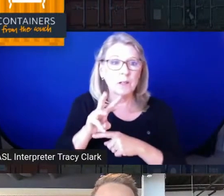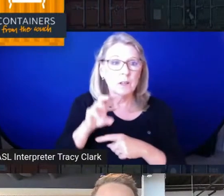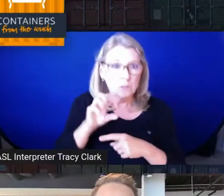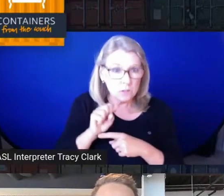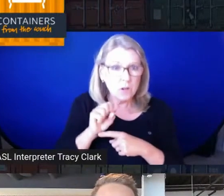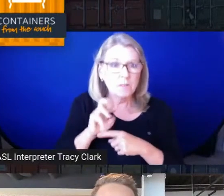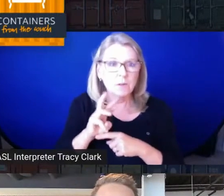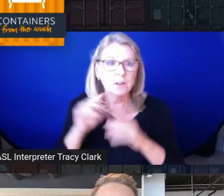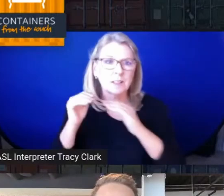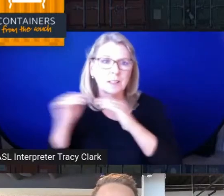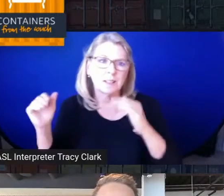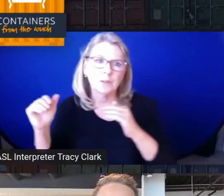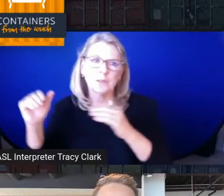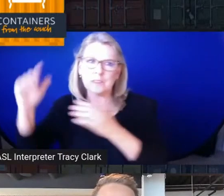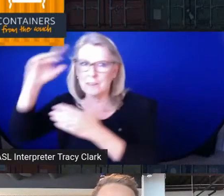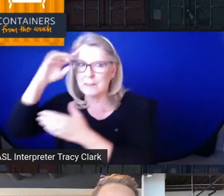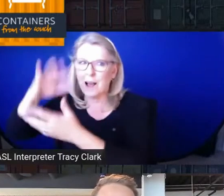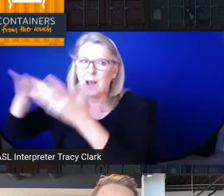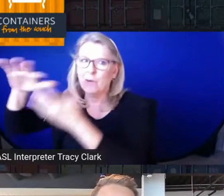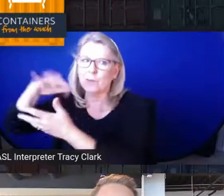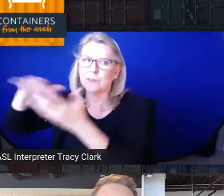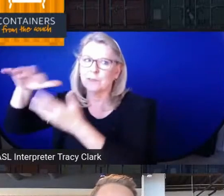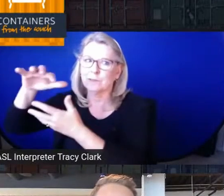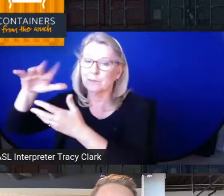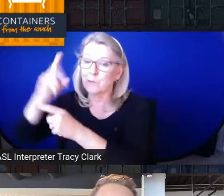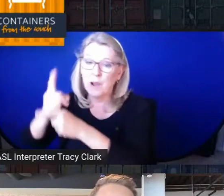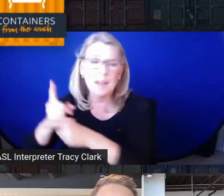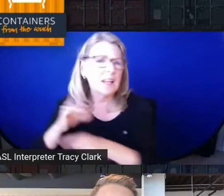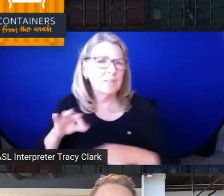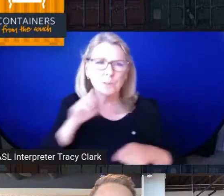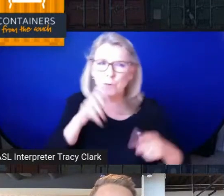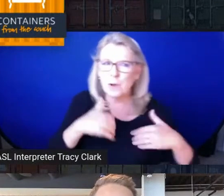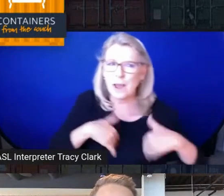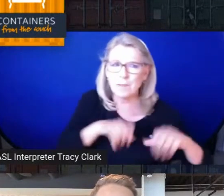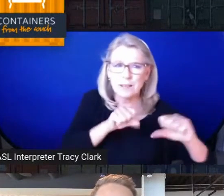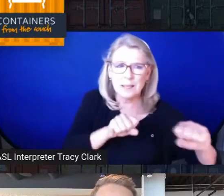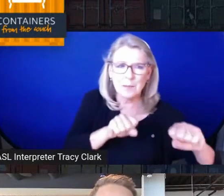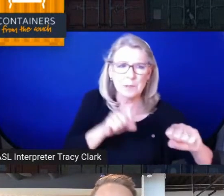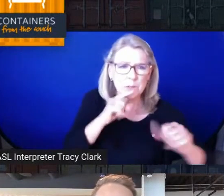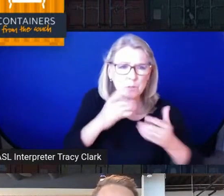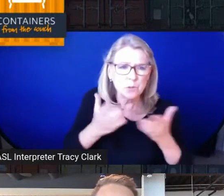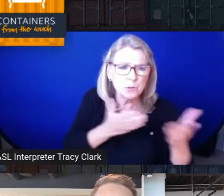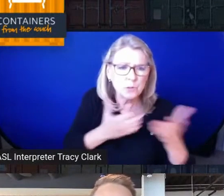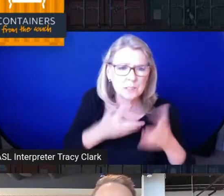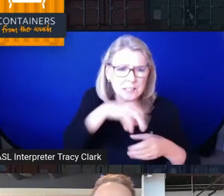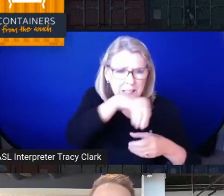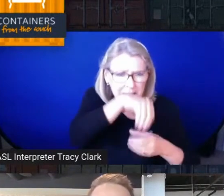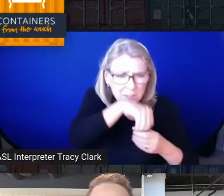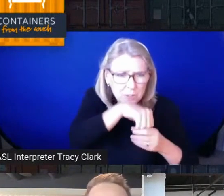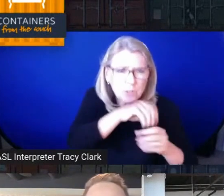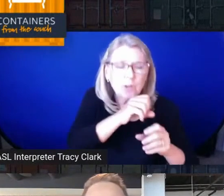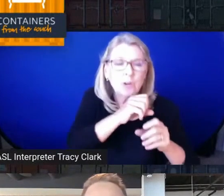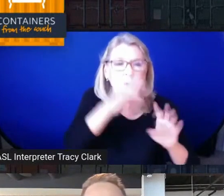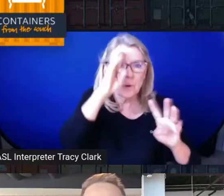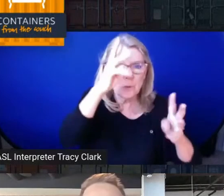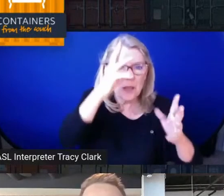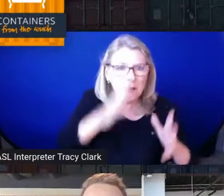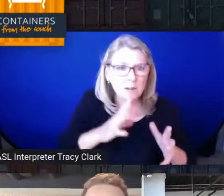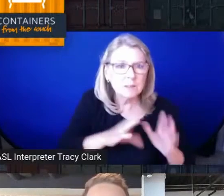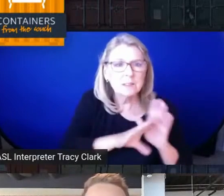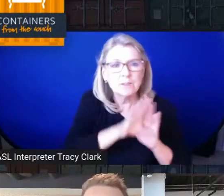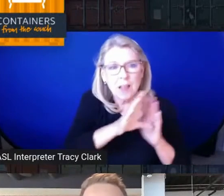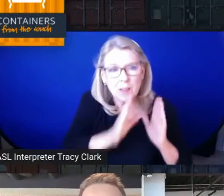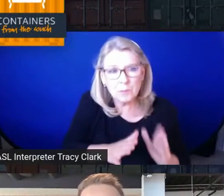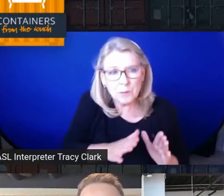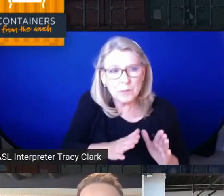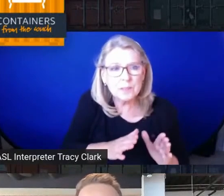the extent that like if you don't have the capabilities to service your internal creators, your developers, your engineers, your product people with the tools